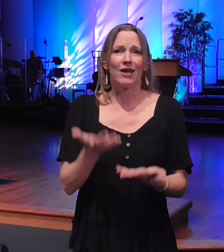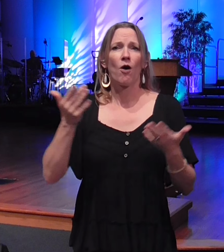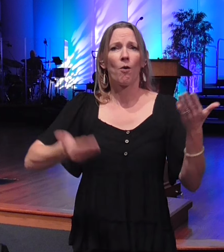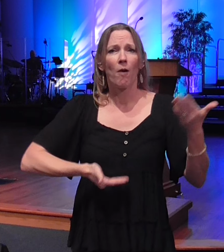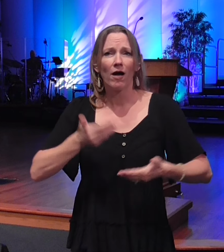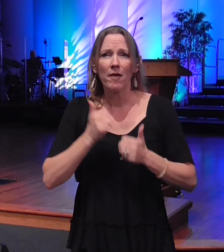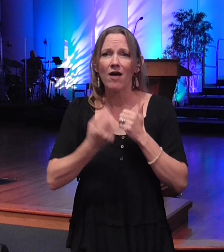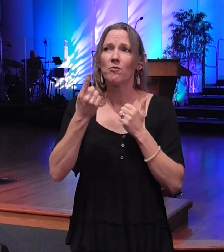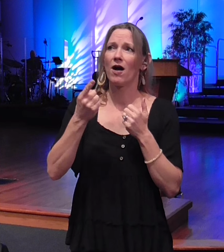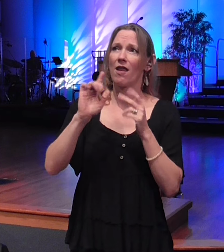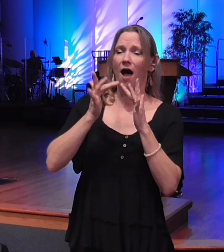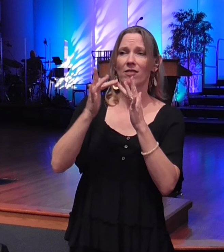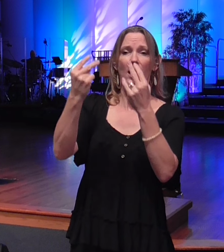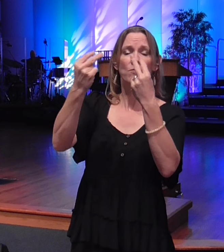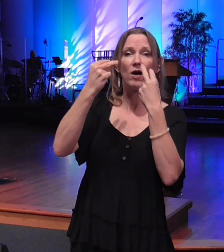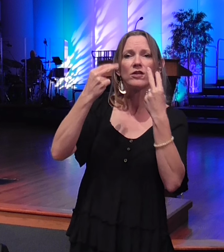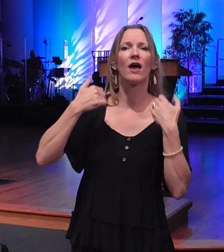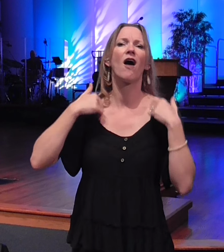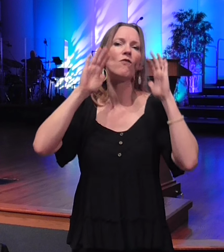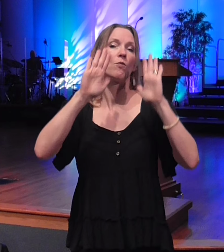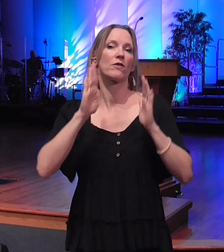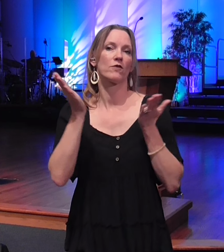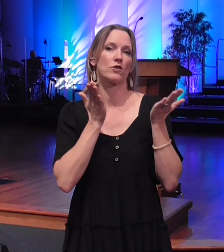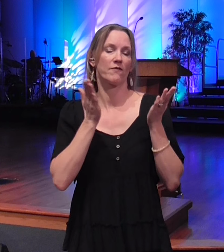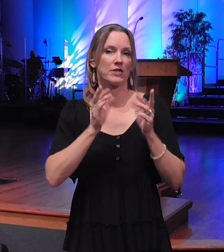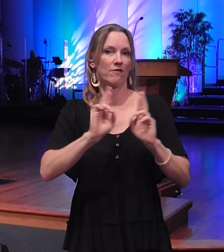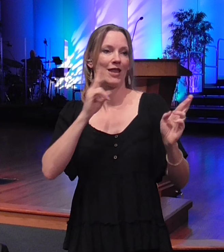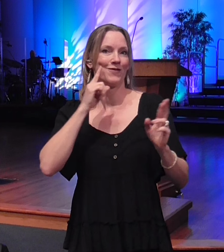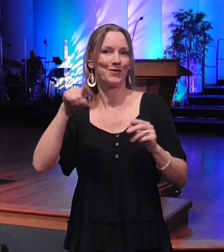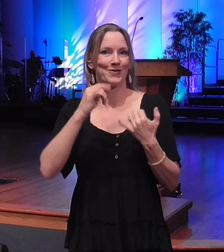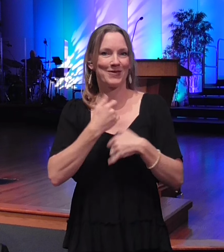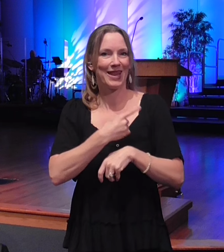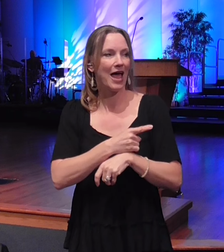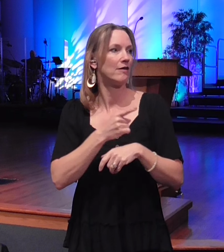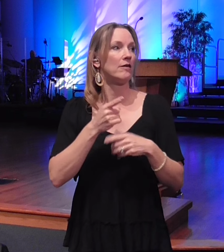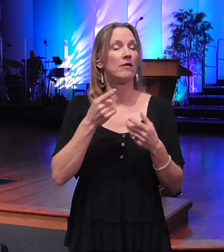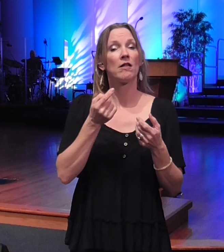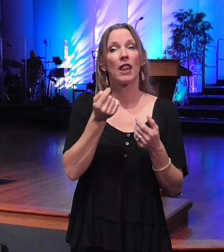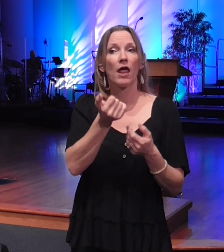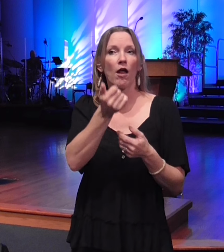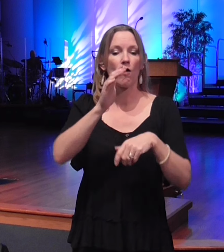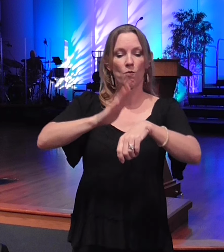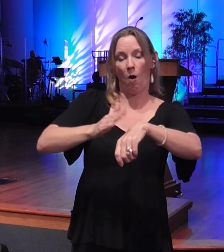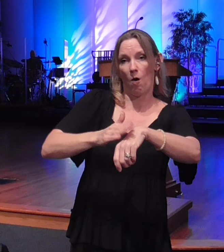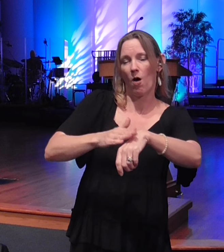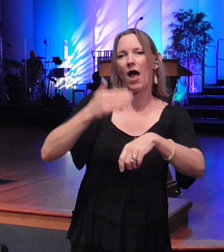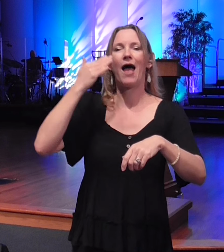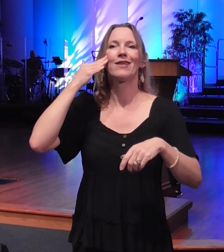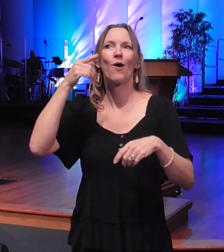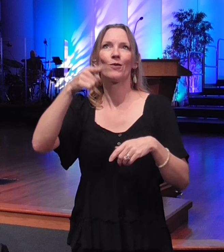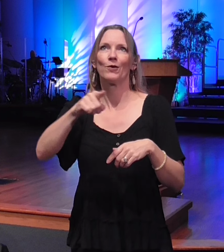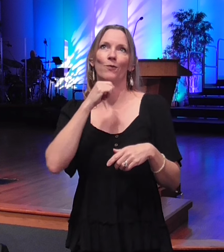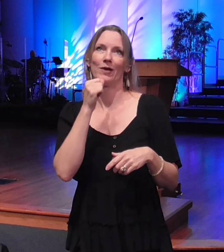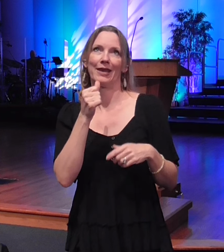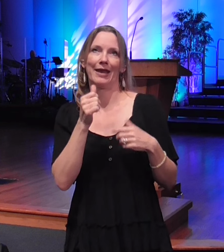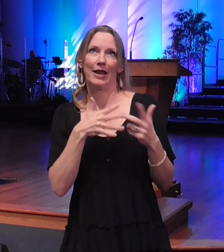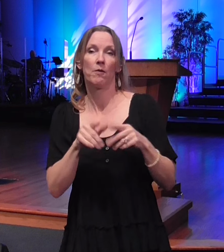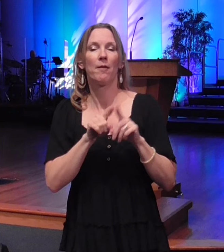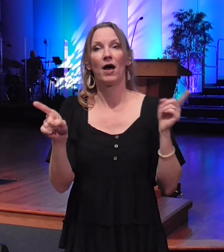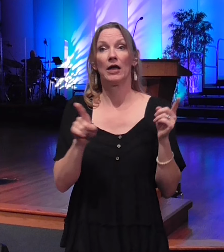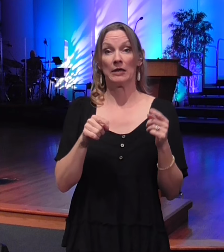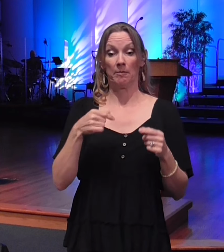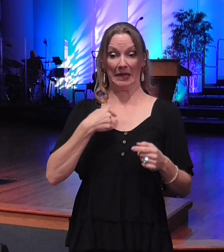everyone watching online. We have a wonderful service in store for you. Just as a little bit of a warning, I know you wouldn't anyways, but don't take